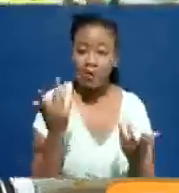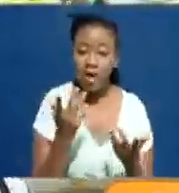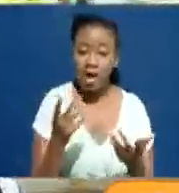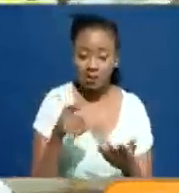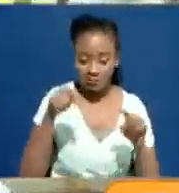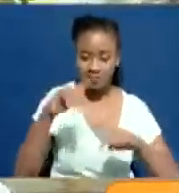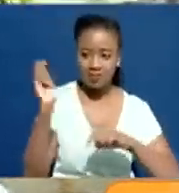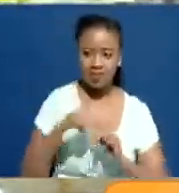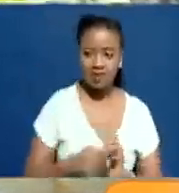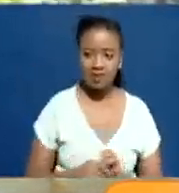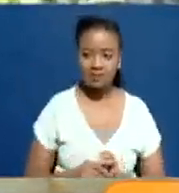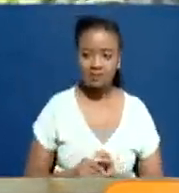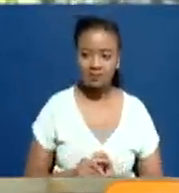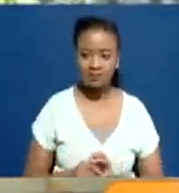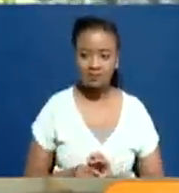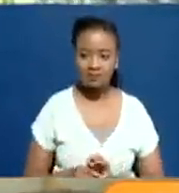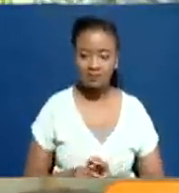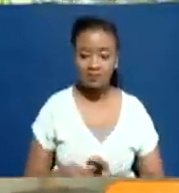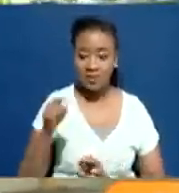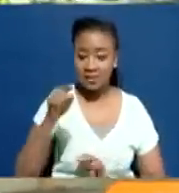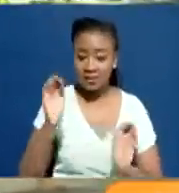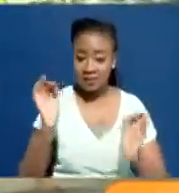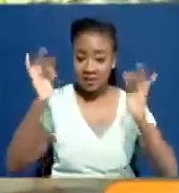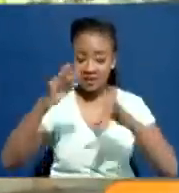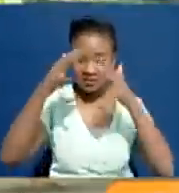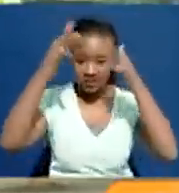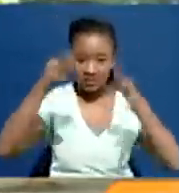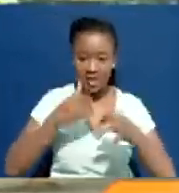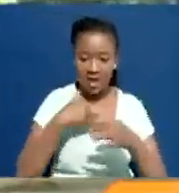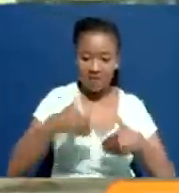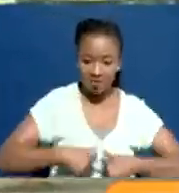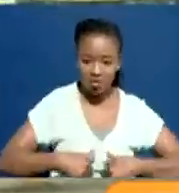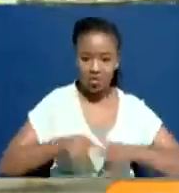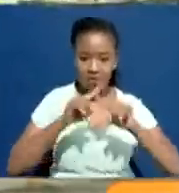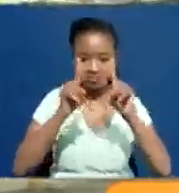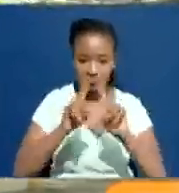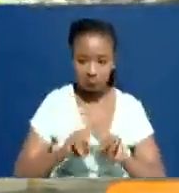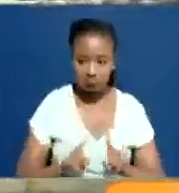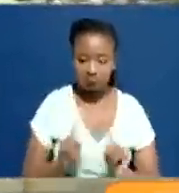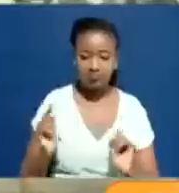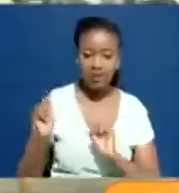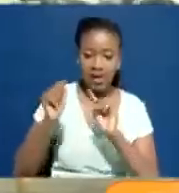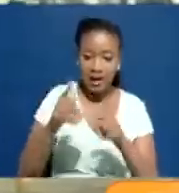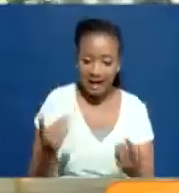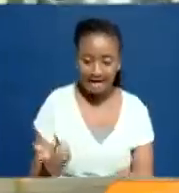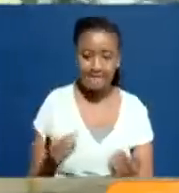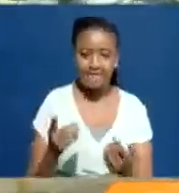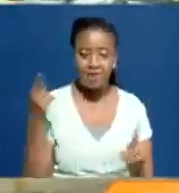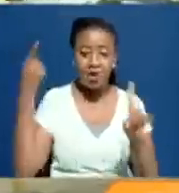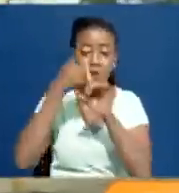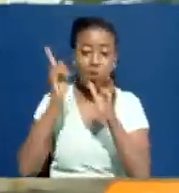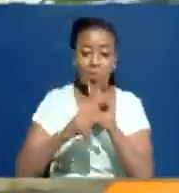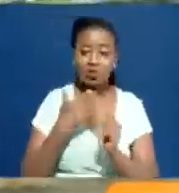City is actually an event that we decided to hold together to bring together young people to this street for them